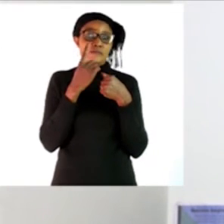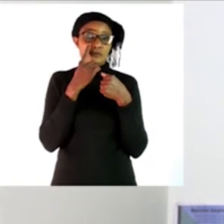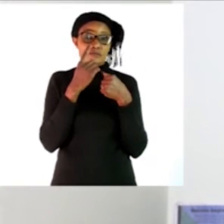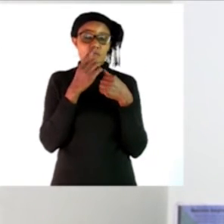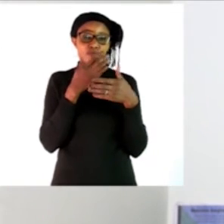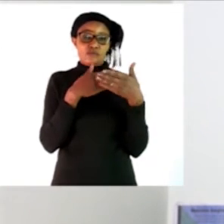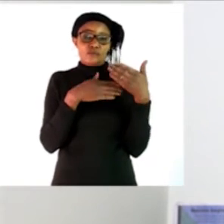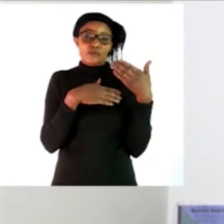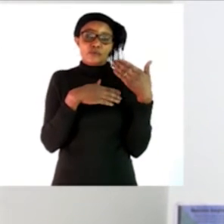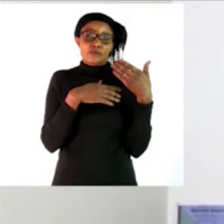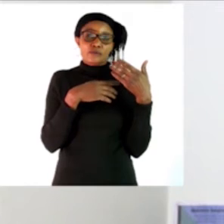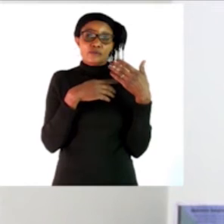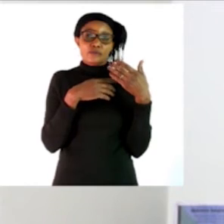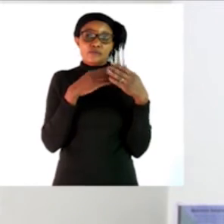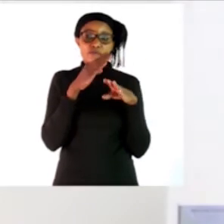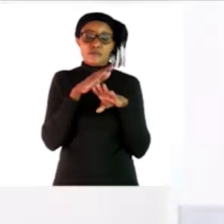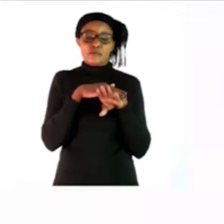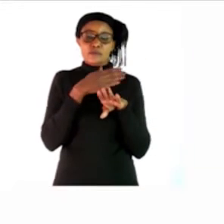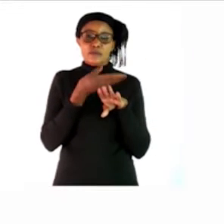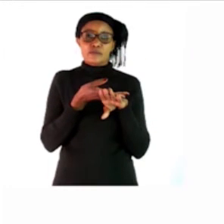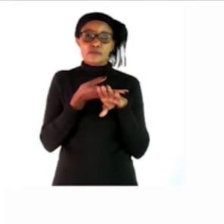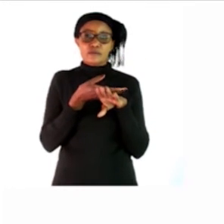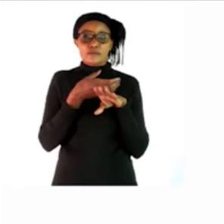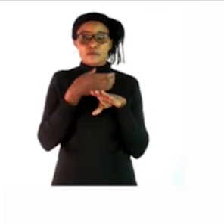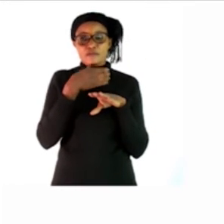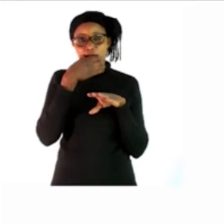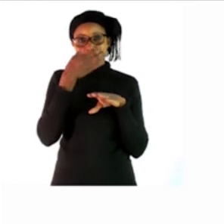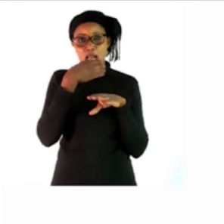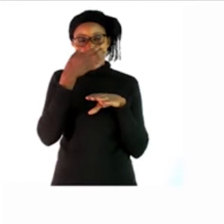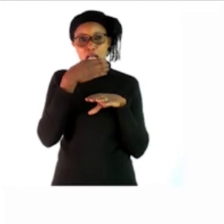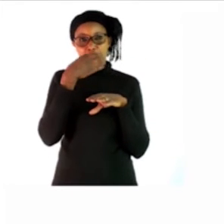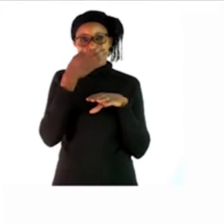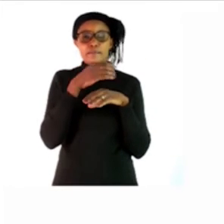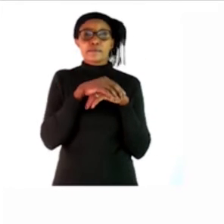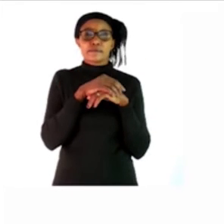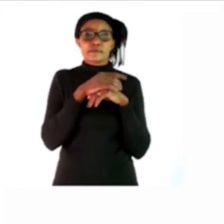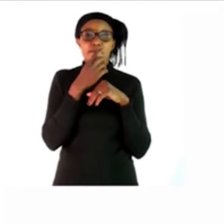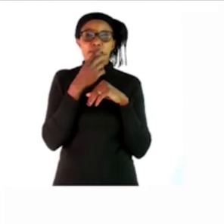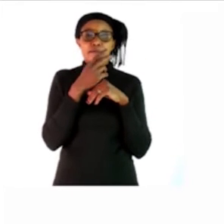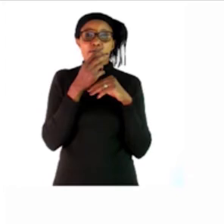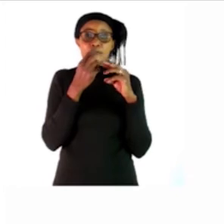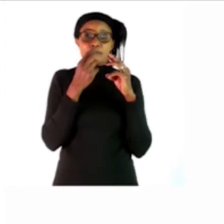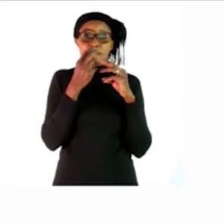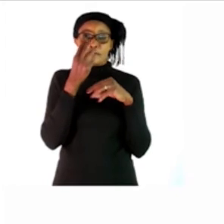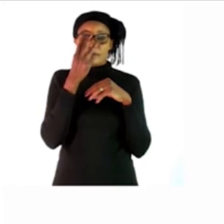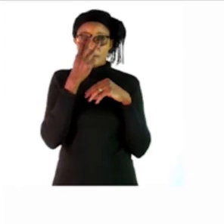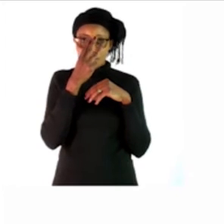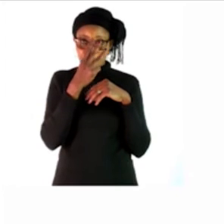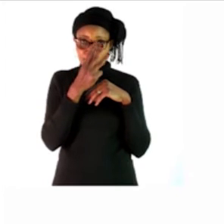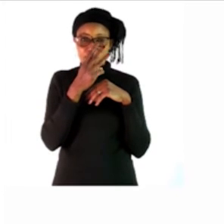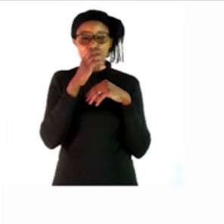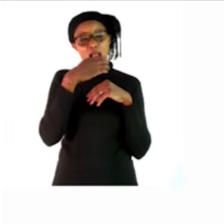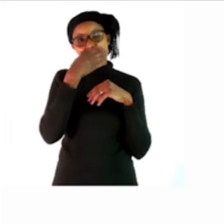page, they gave an example for you of apples, where you see there's 3 apples plus 1